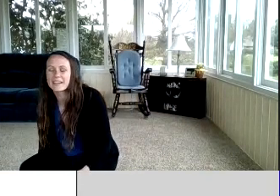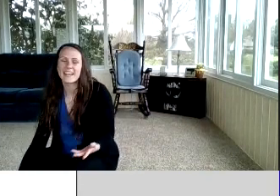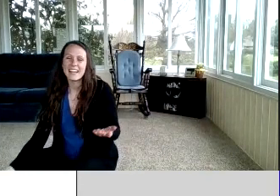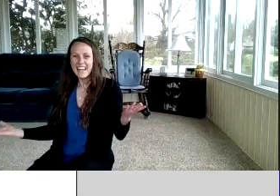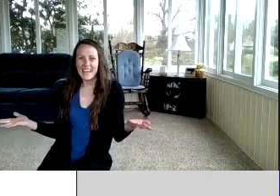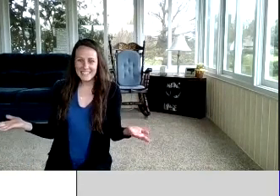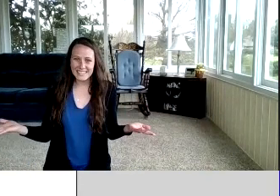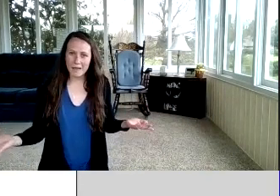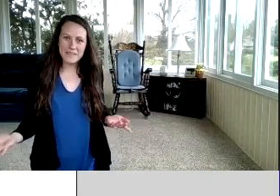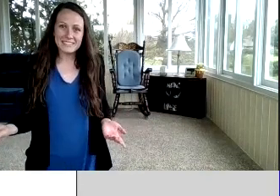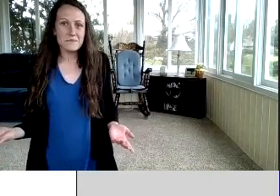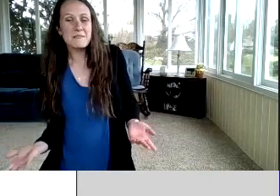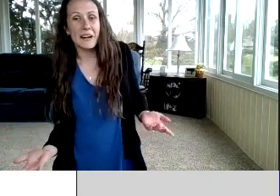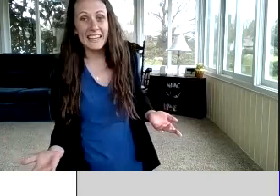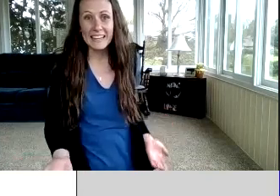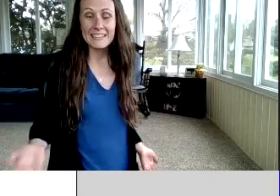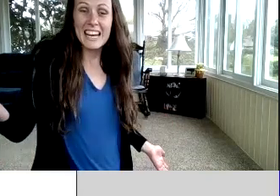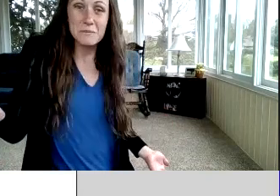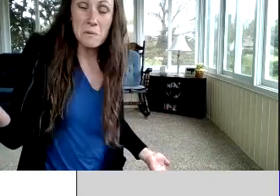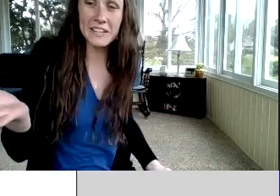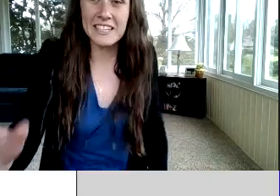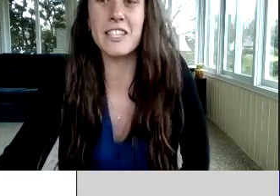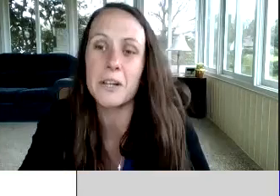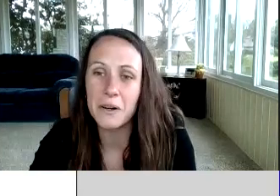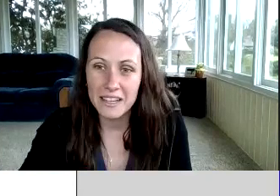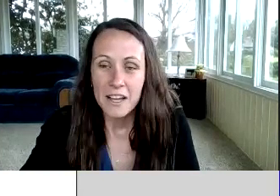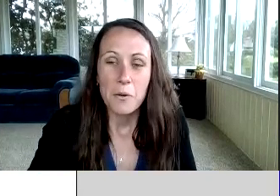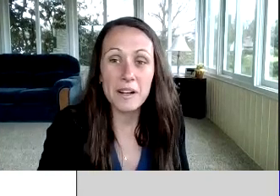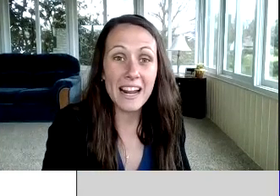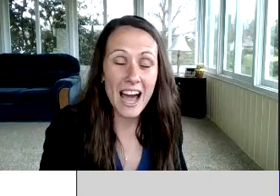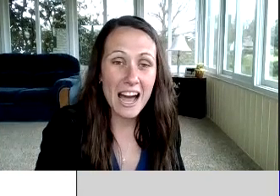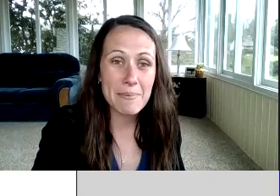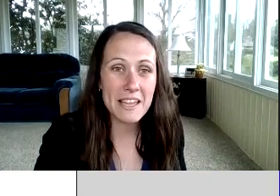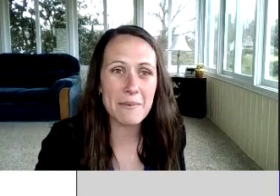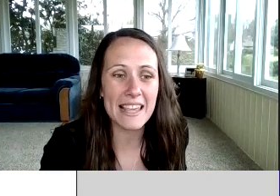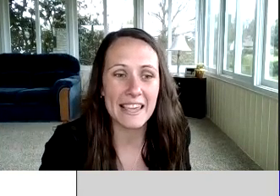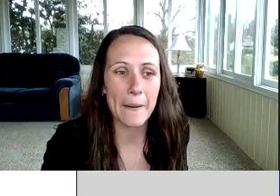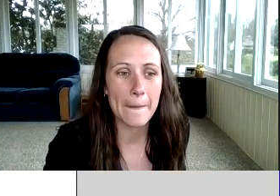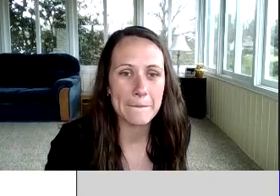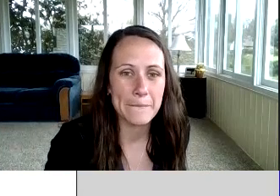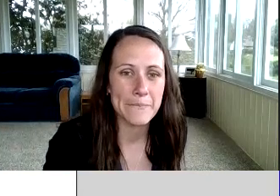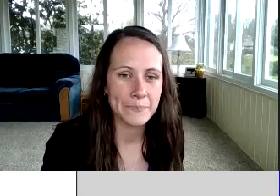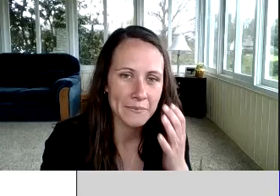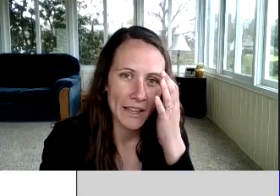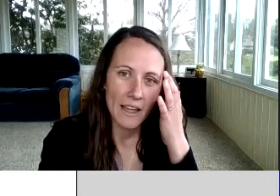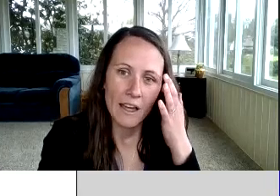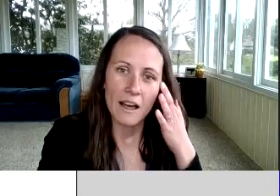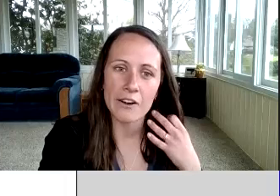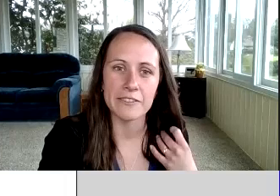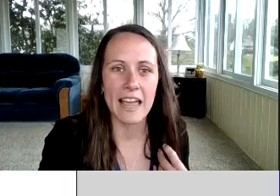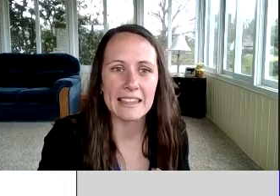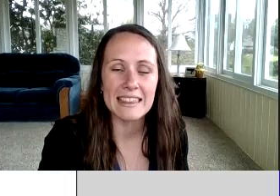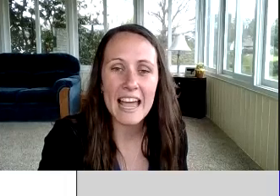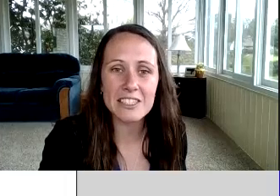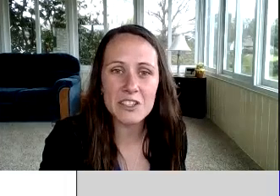hop. Anytime we get to be a bunny, that's what we're gonna do. We're gonna hop like a bunny.